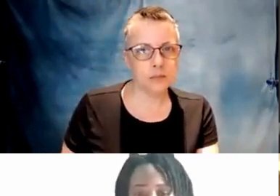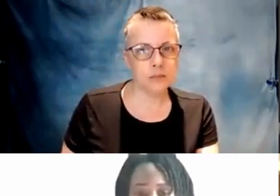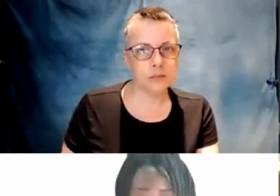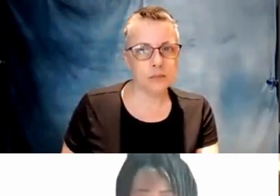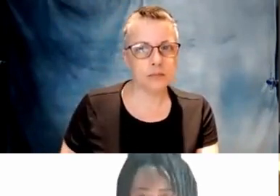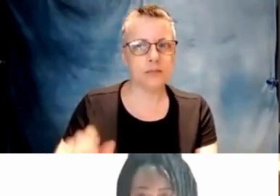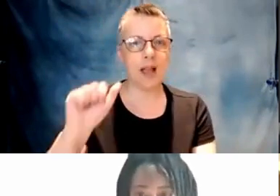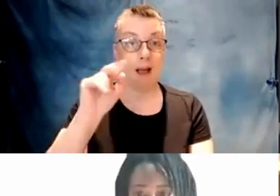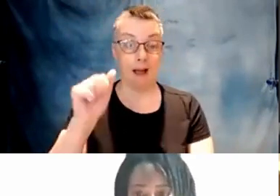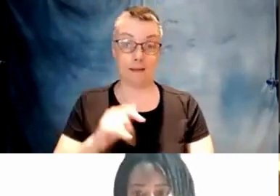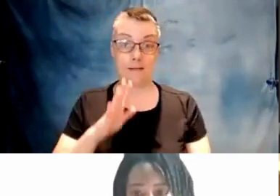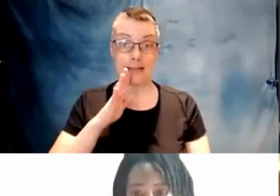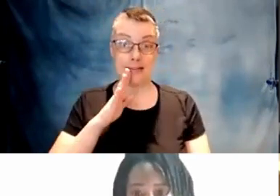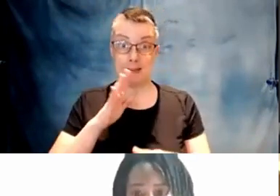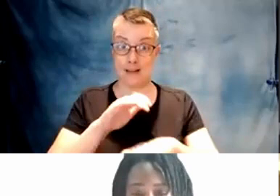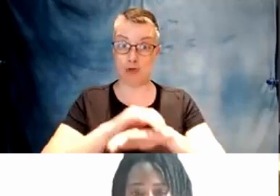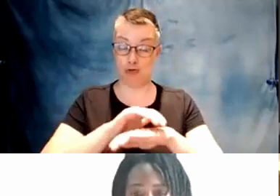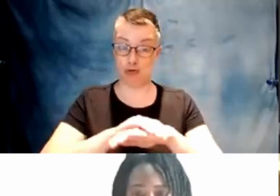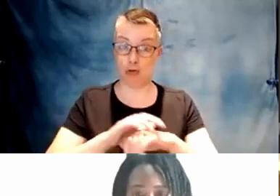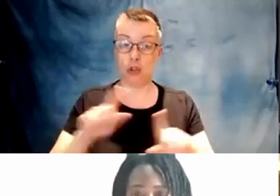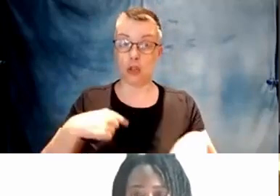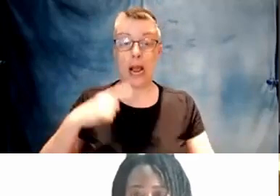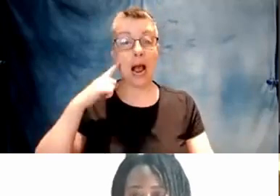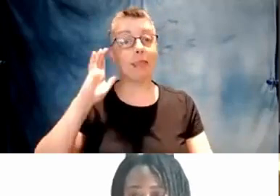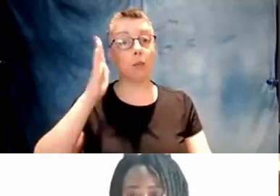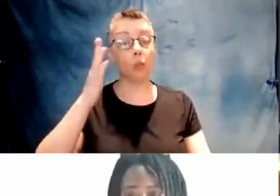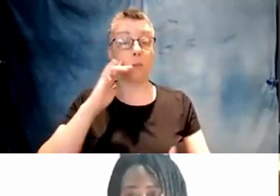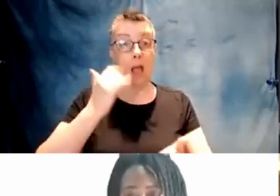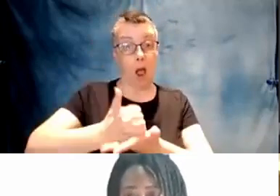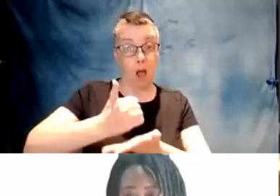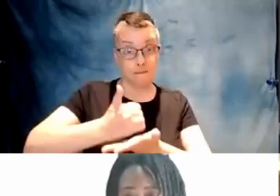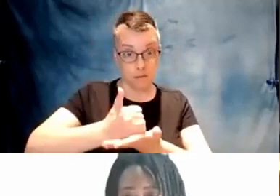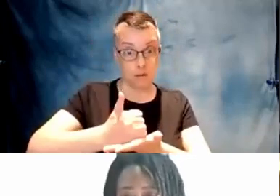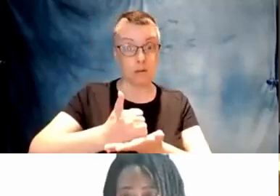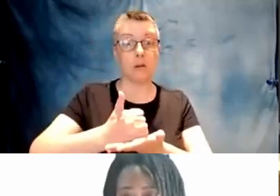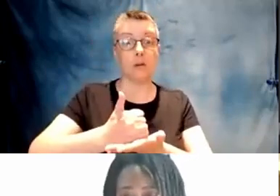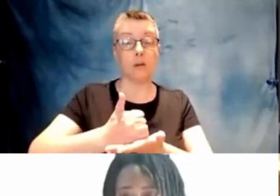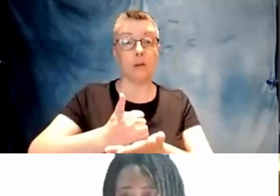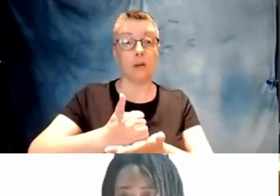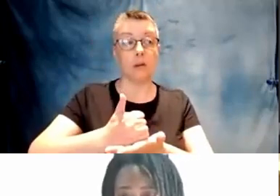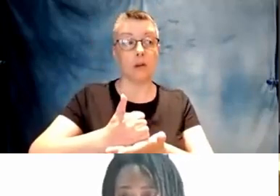I think it can be helpful to the